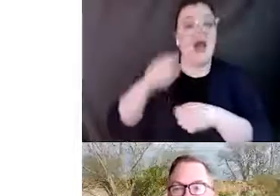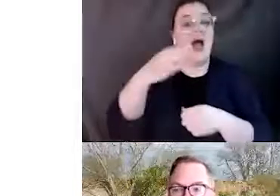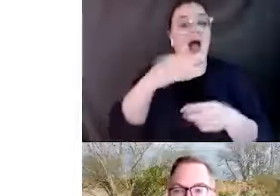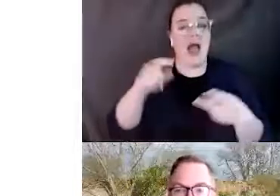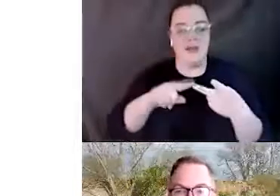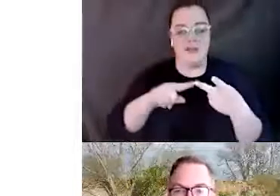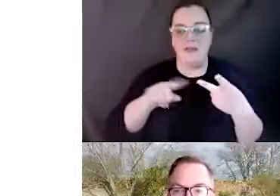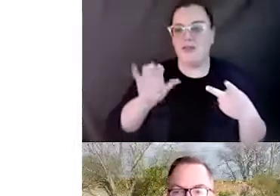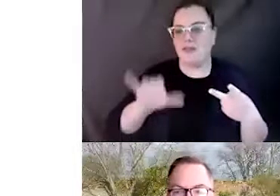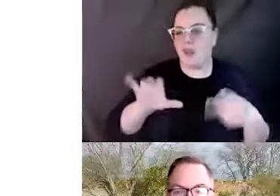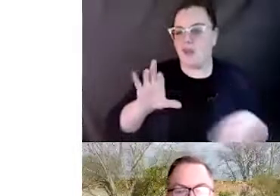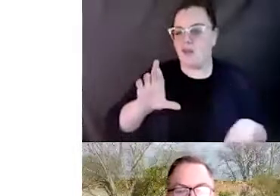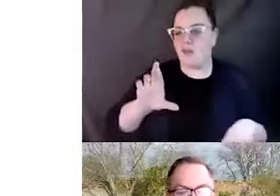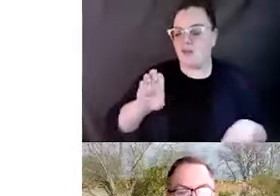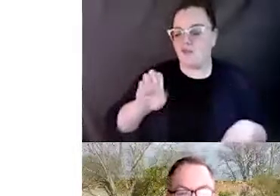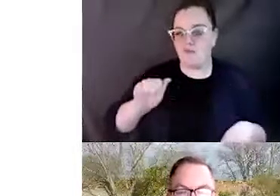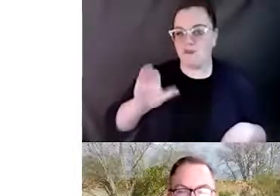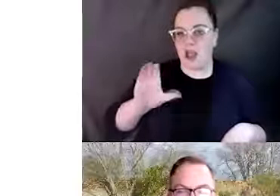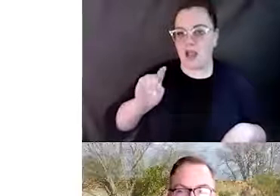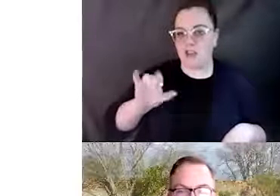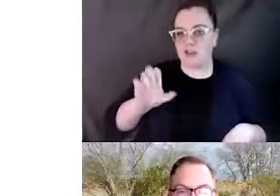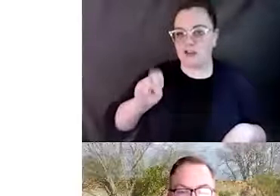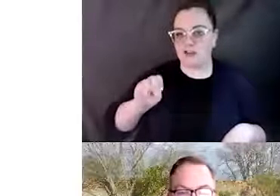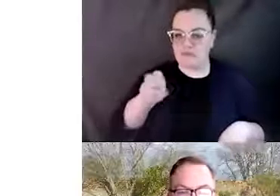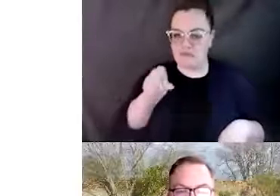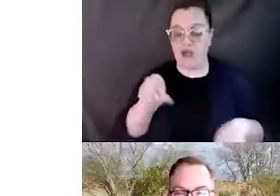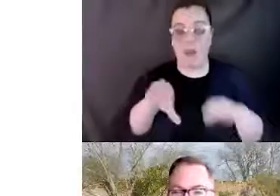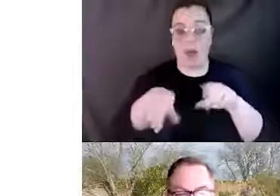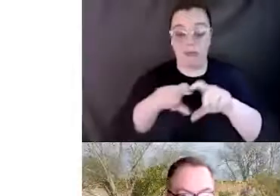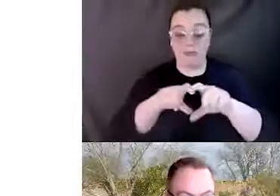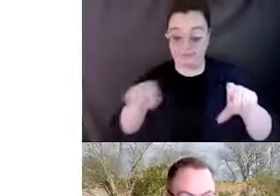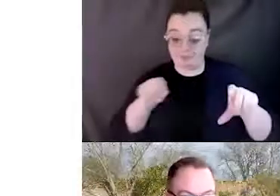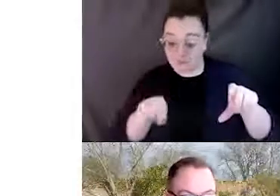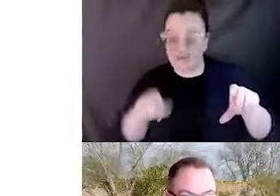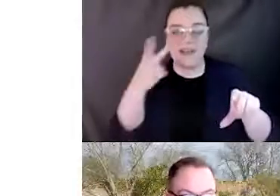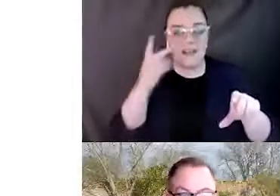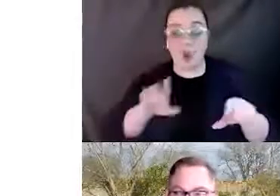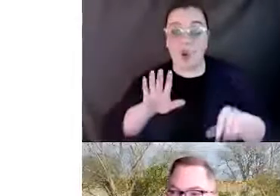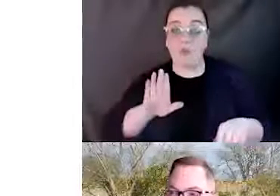on your menu bar. You should also see the raise hand feature.